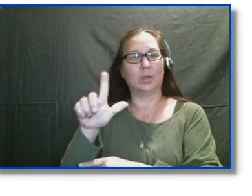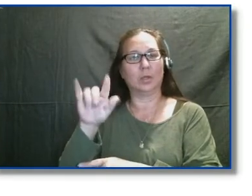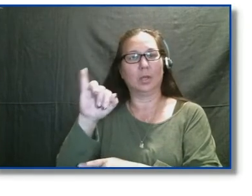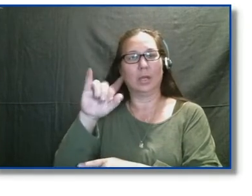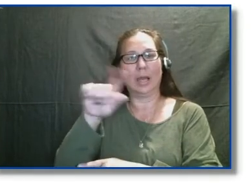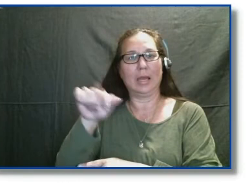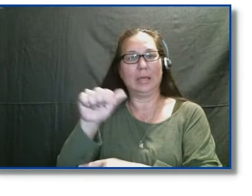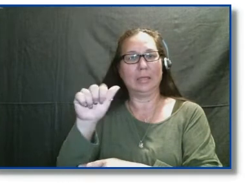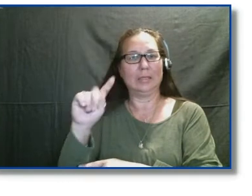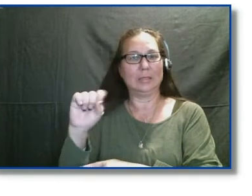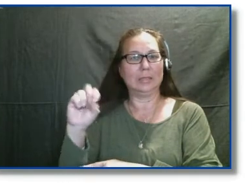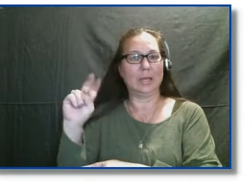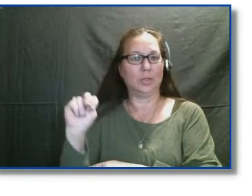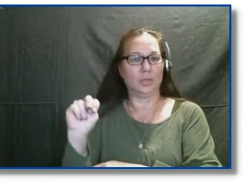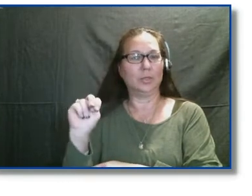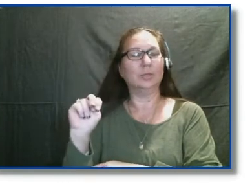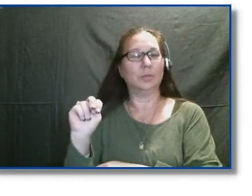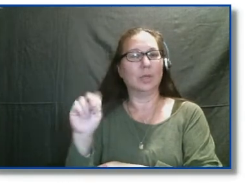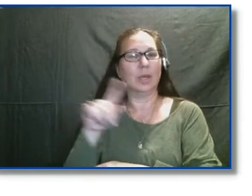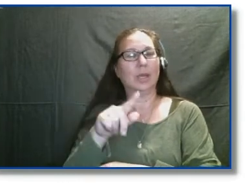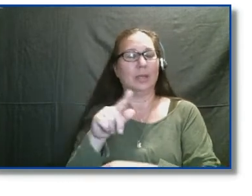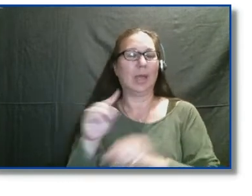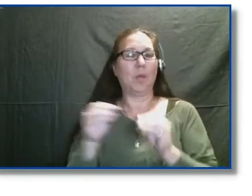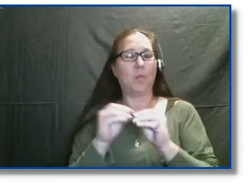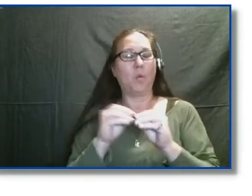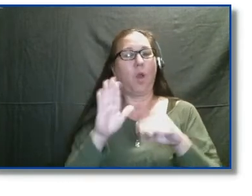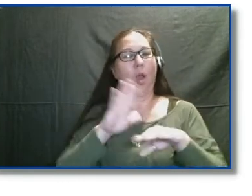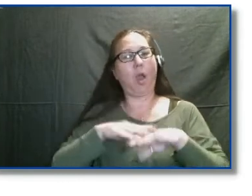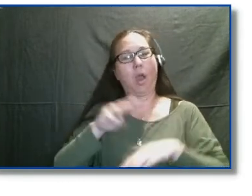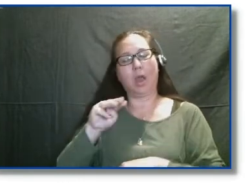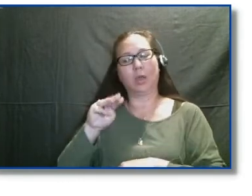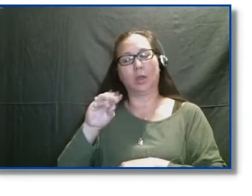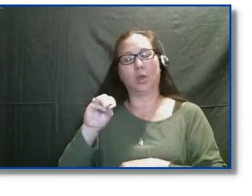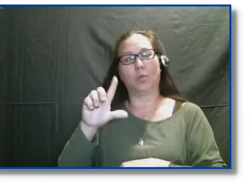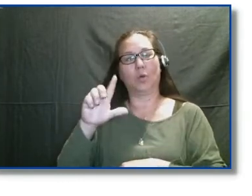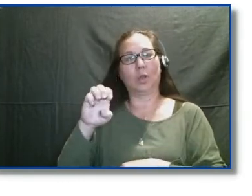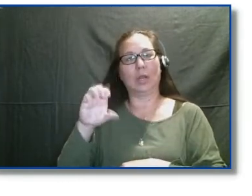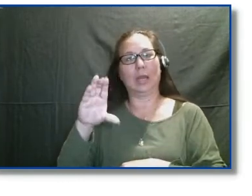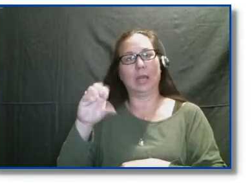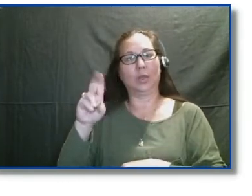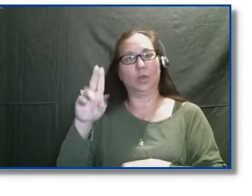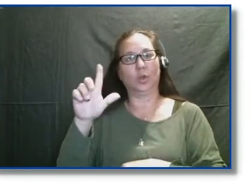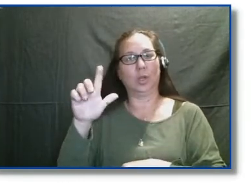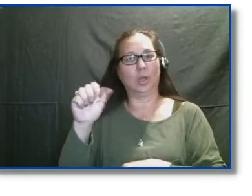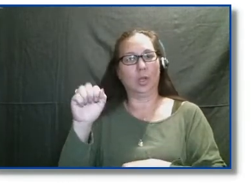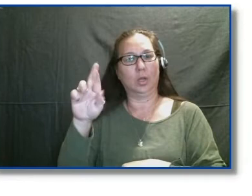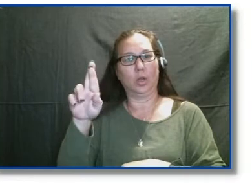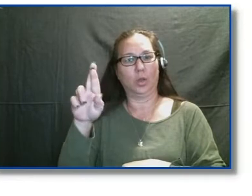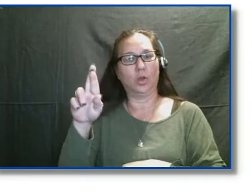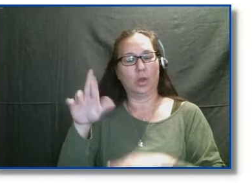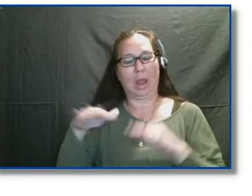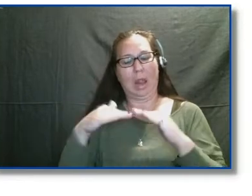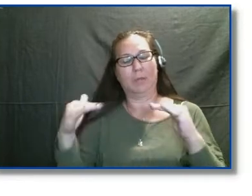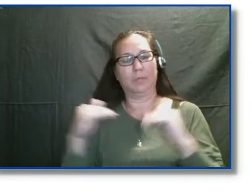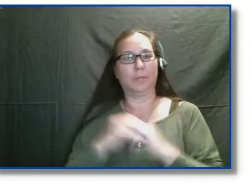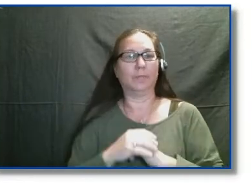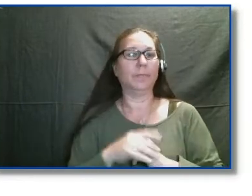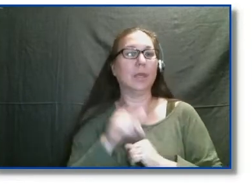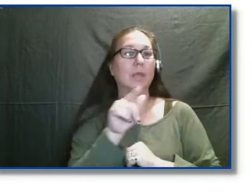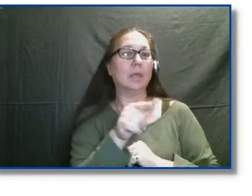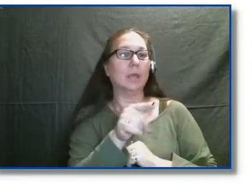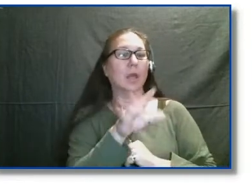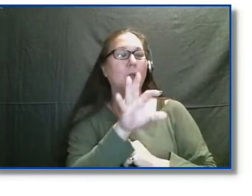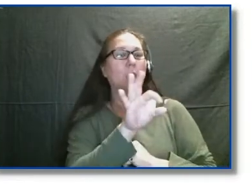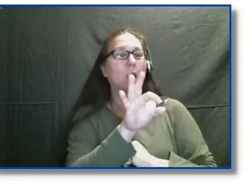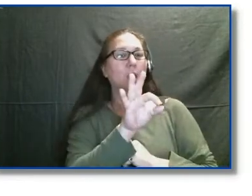again, but on a kind of molecular level. And these works are post-Fordites that are, again, forms of